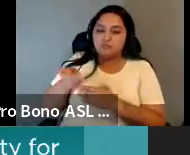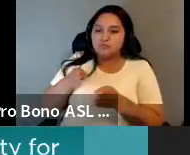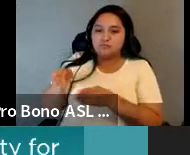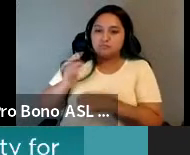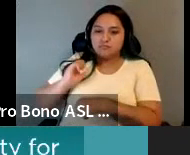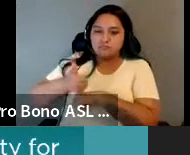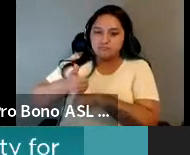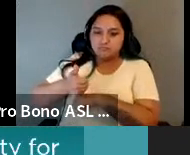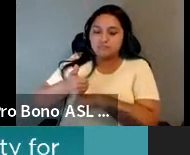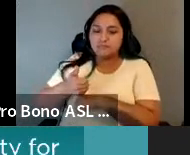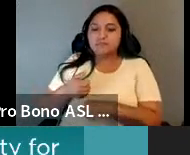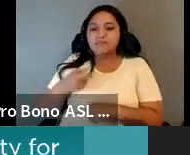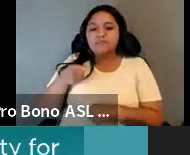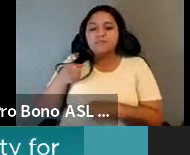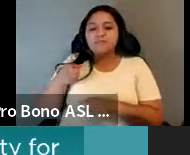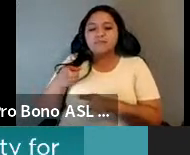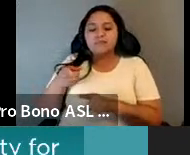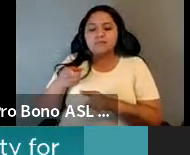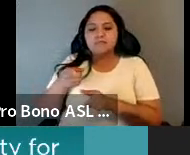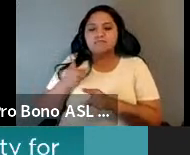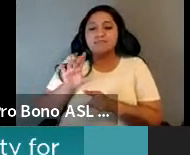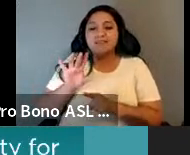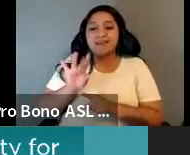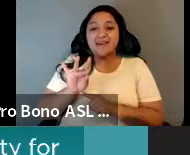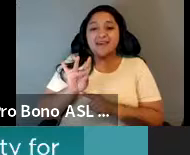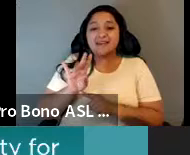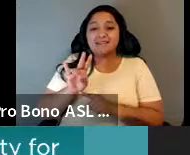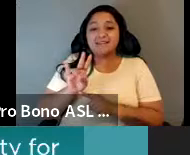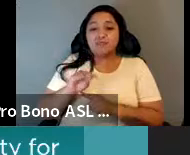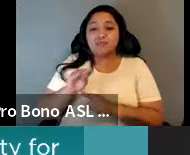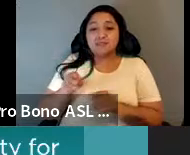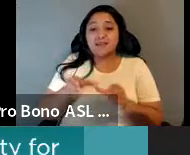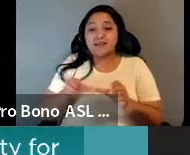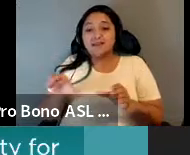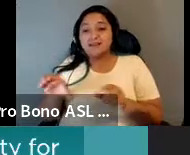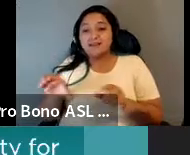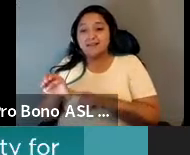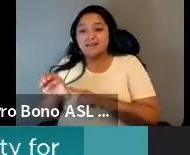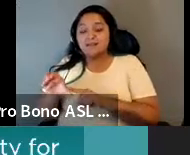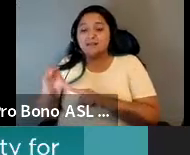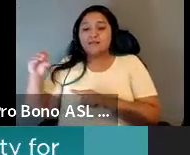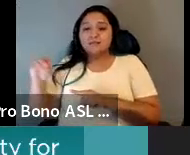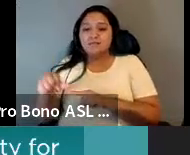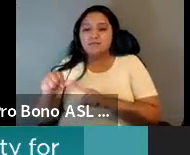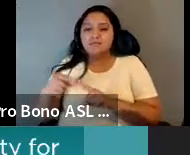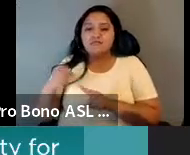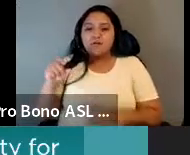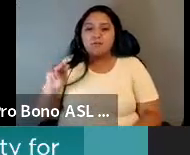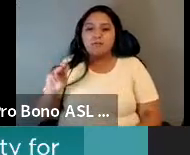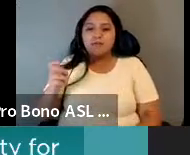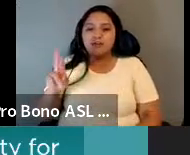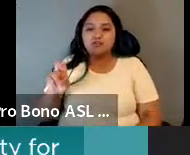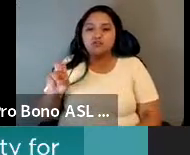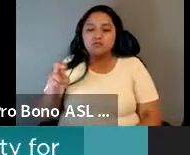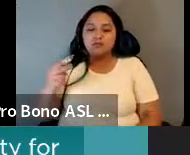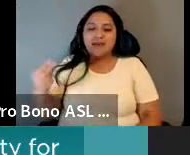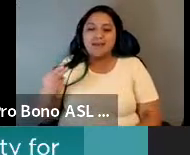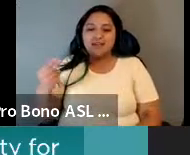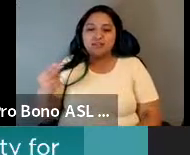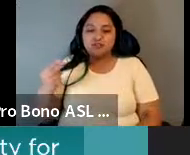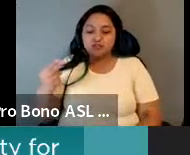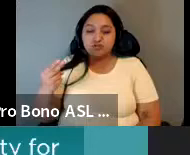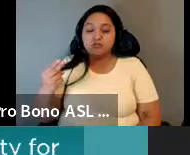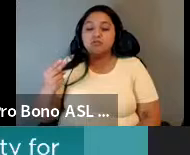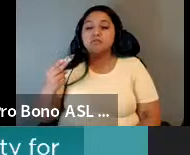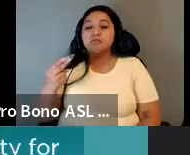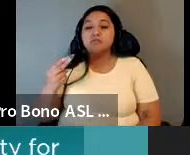about a little over 87% of it comes from the voter initiative, Measure H, that really allows us to